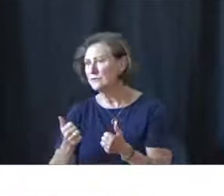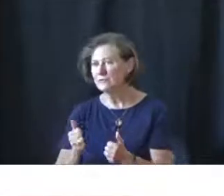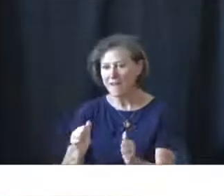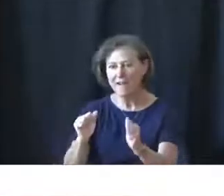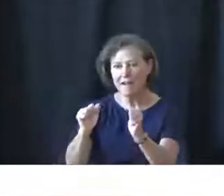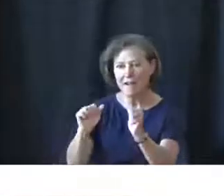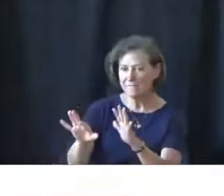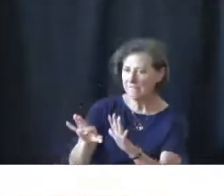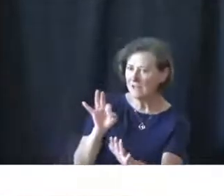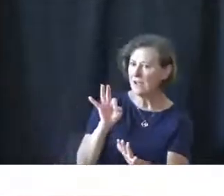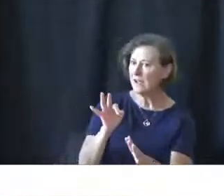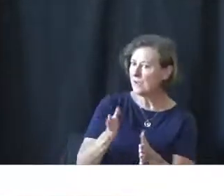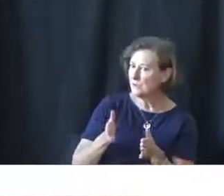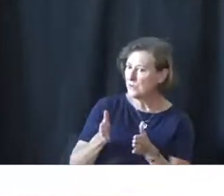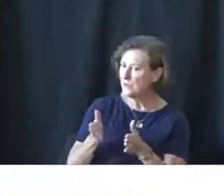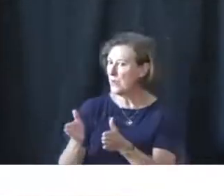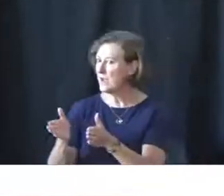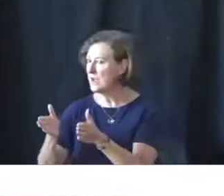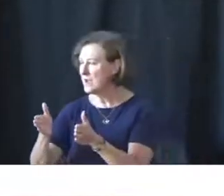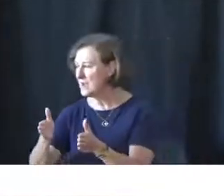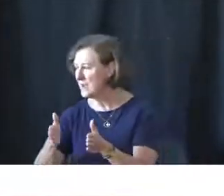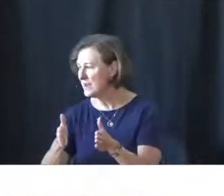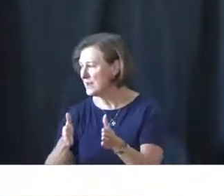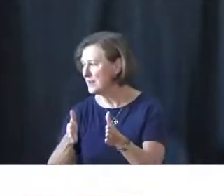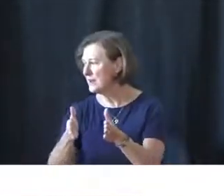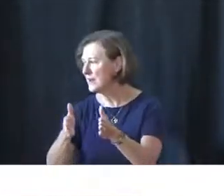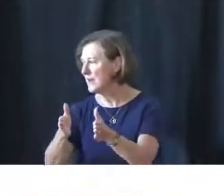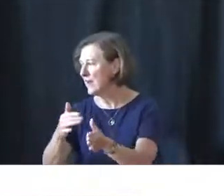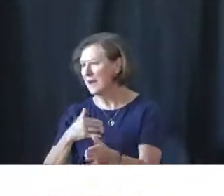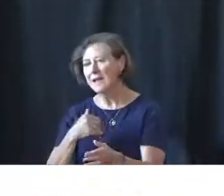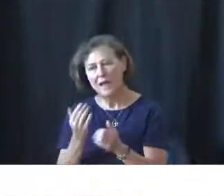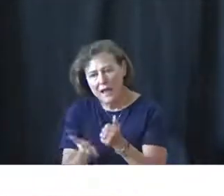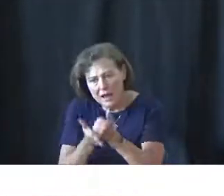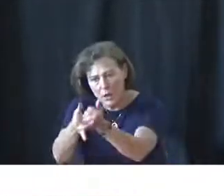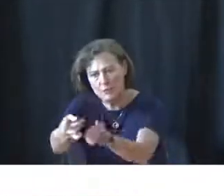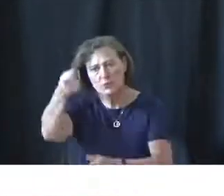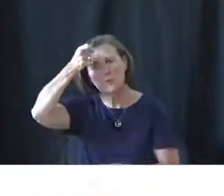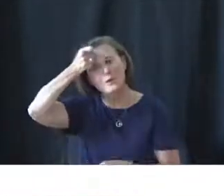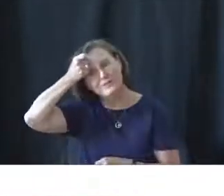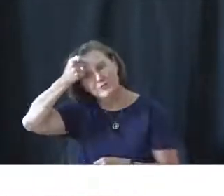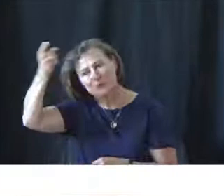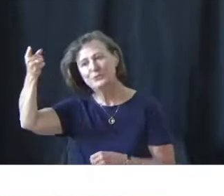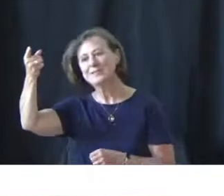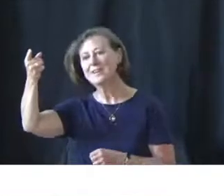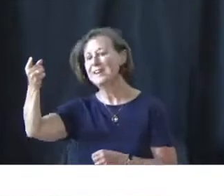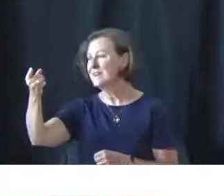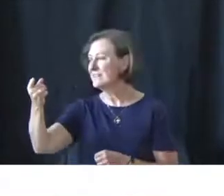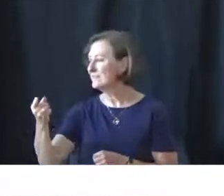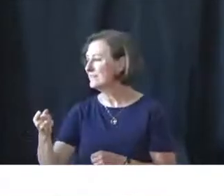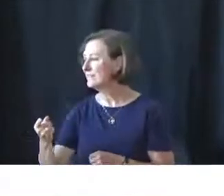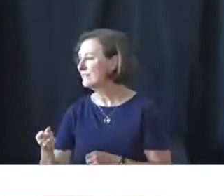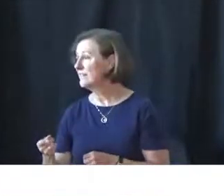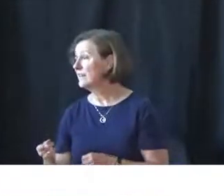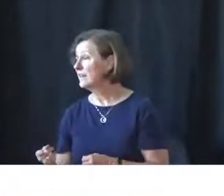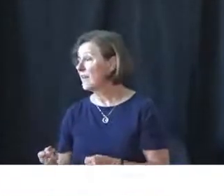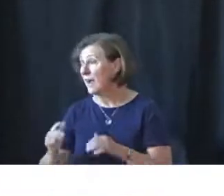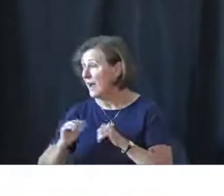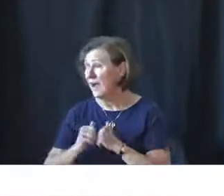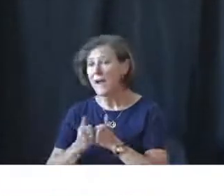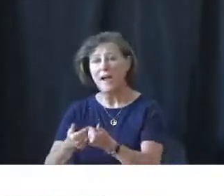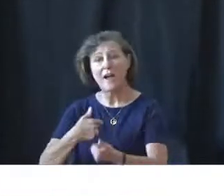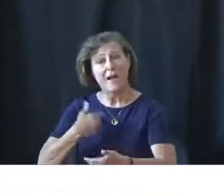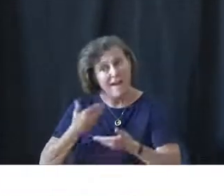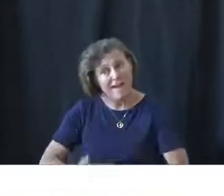I'll try to find a way that I can make you understand